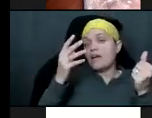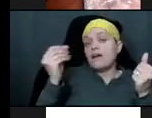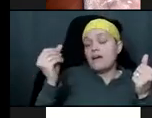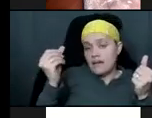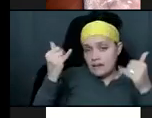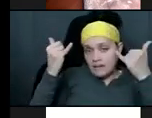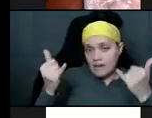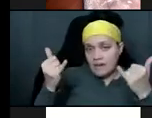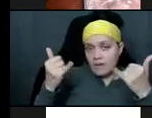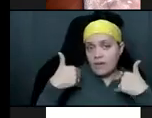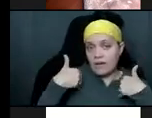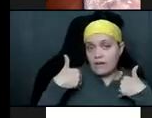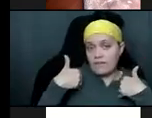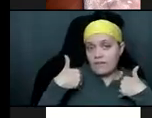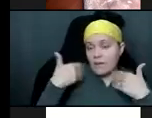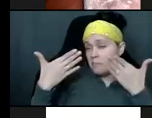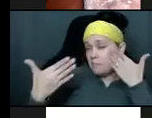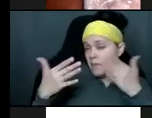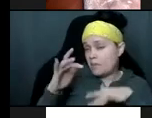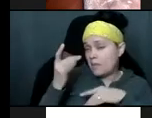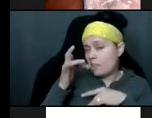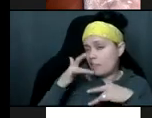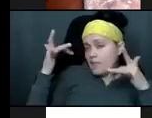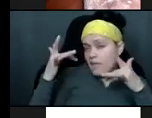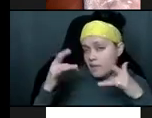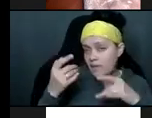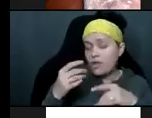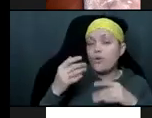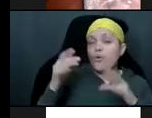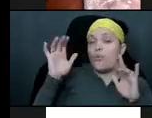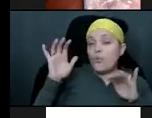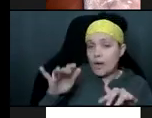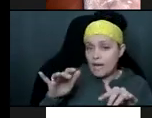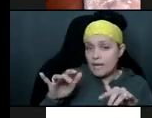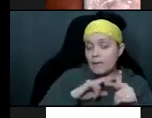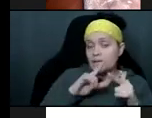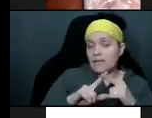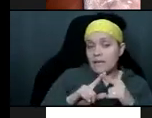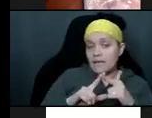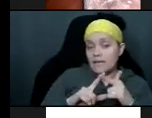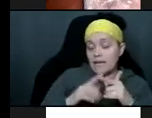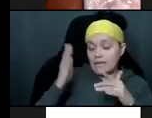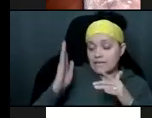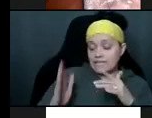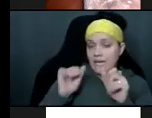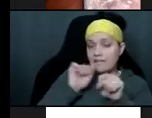going to have maybe a touch of rain, but then down the mountainside dry. So we're going to have warm, dry air